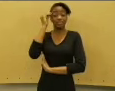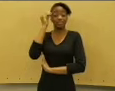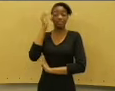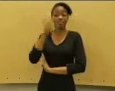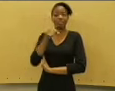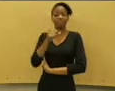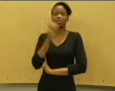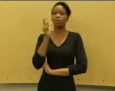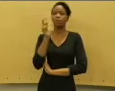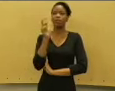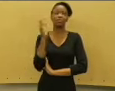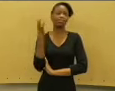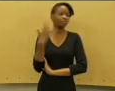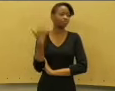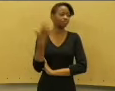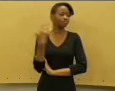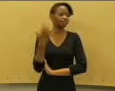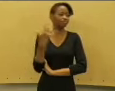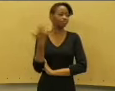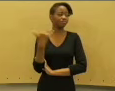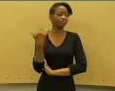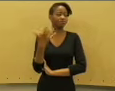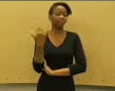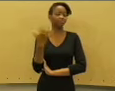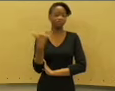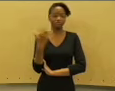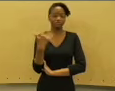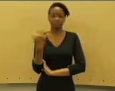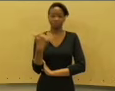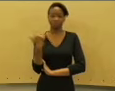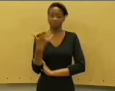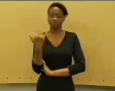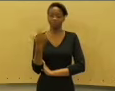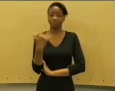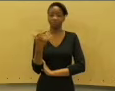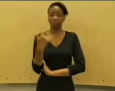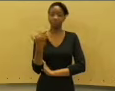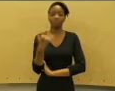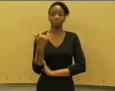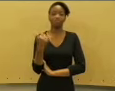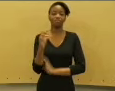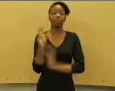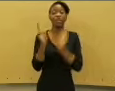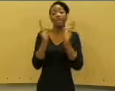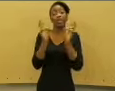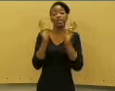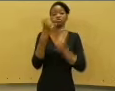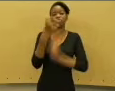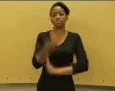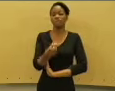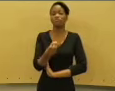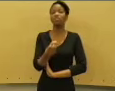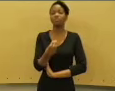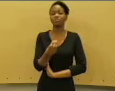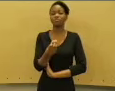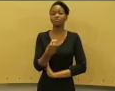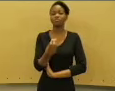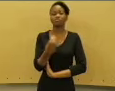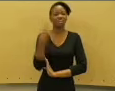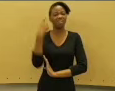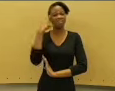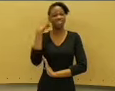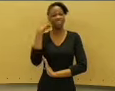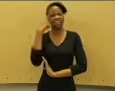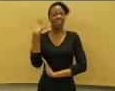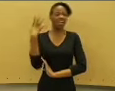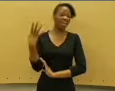the word, introduction into some of the issues you might face that we might take for granted. So we could have